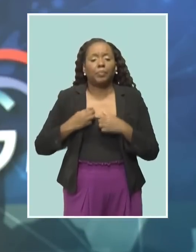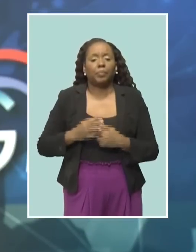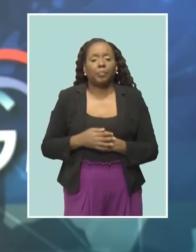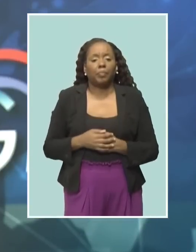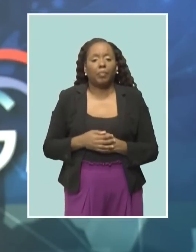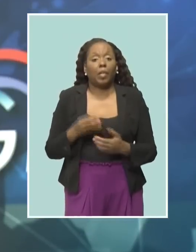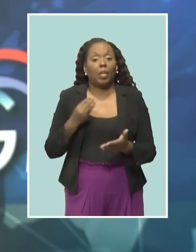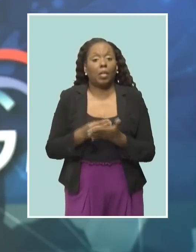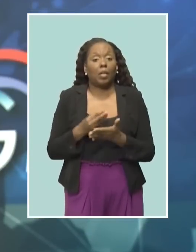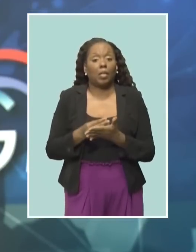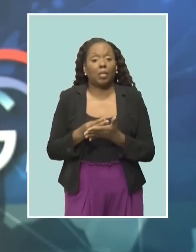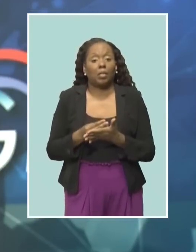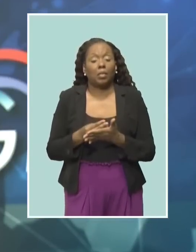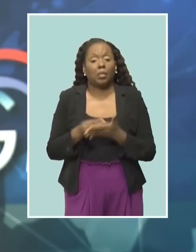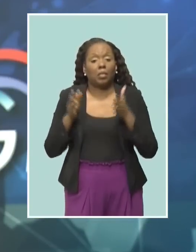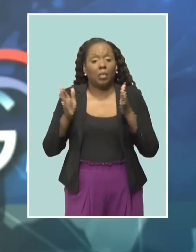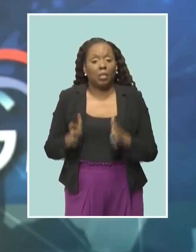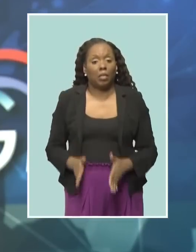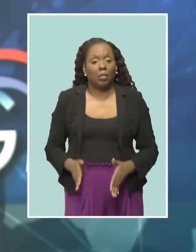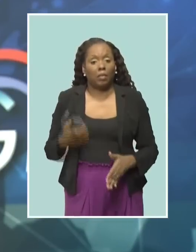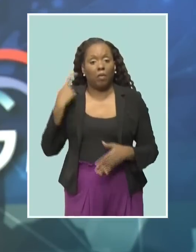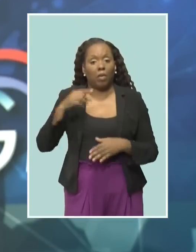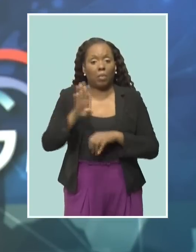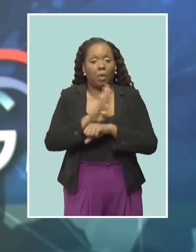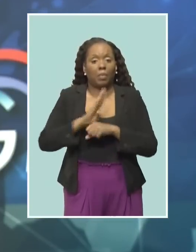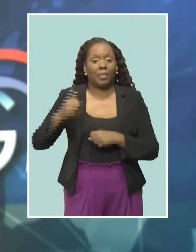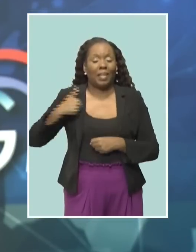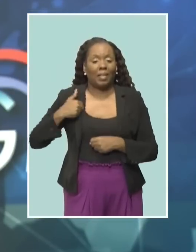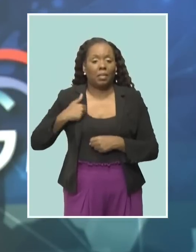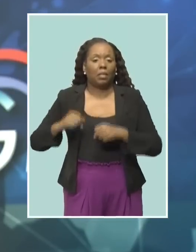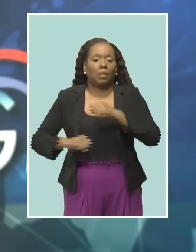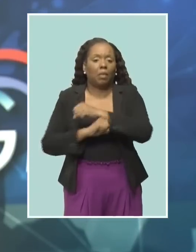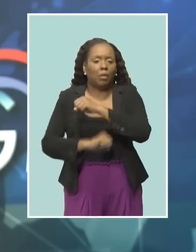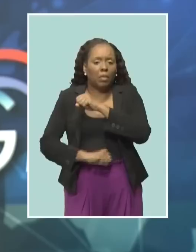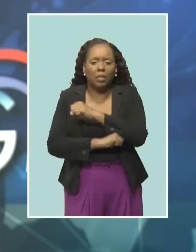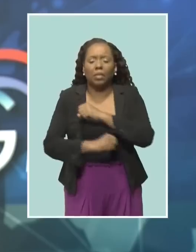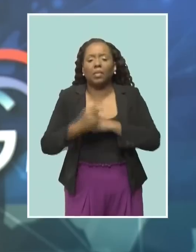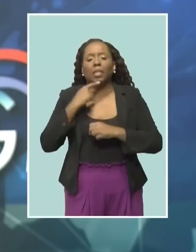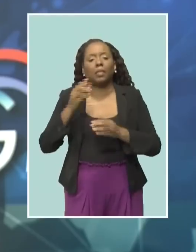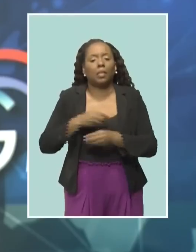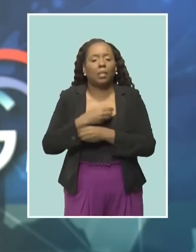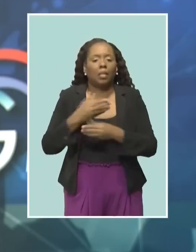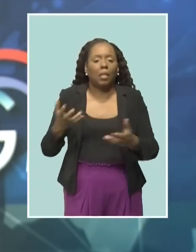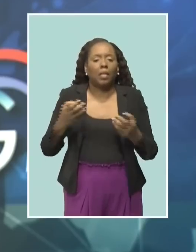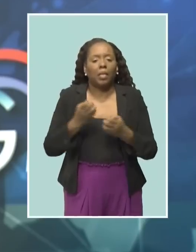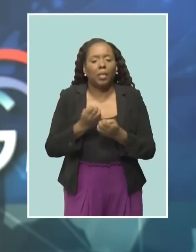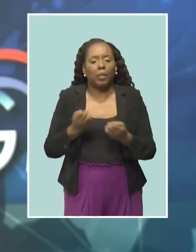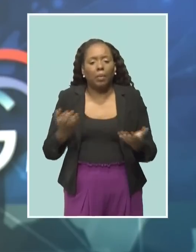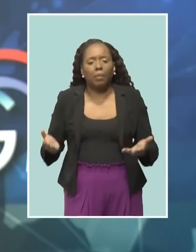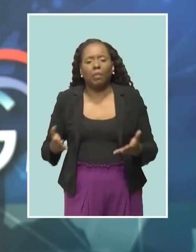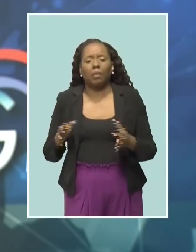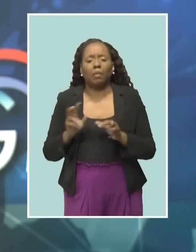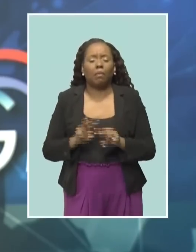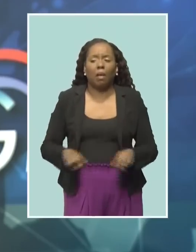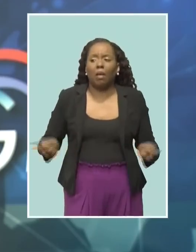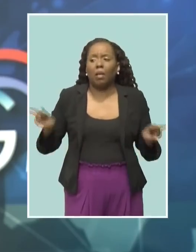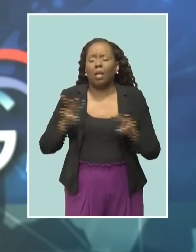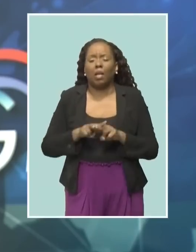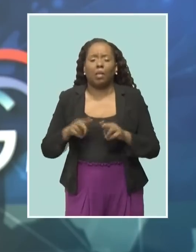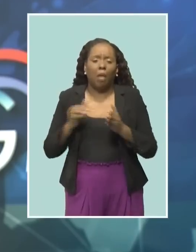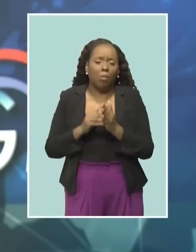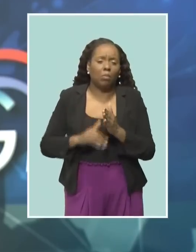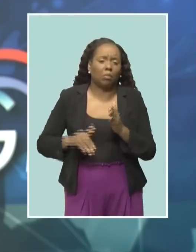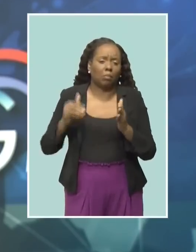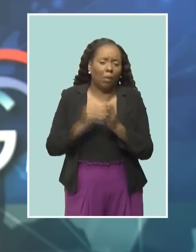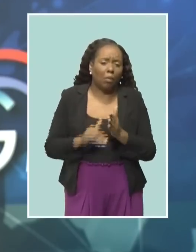Canada Foundation, Hugh Graham, says through fundraising efforts, the foundation has donated equipment valued at several $100,000